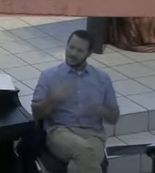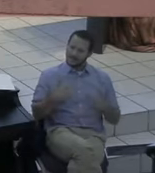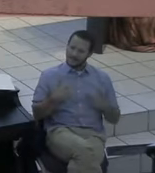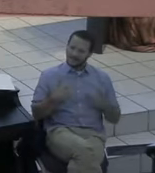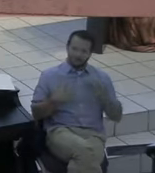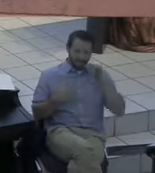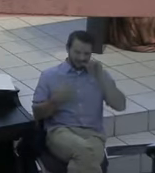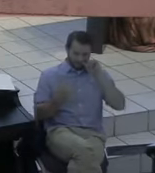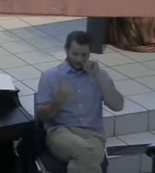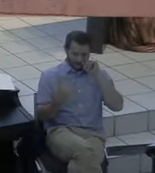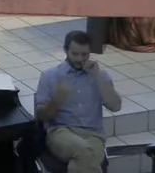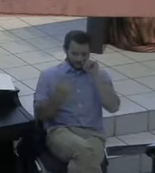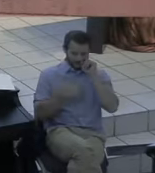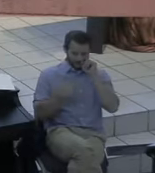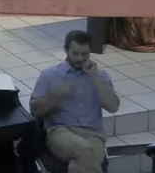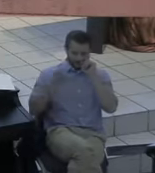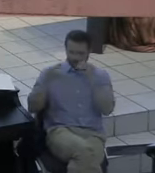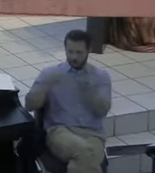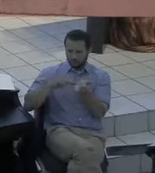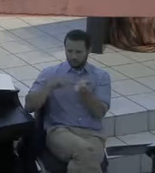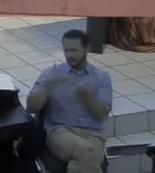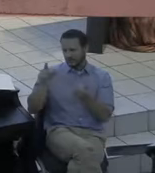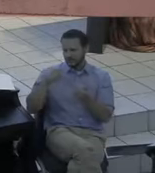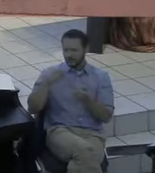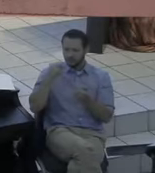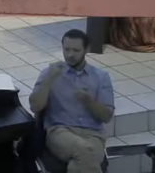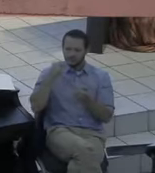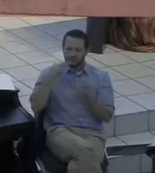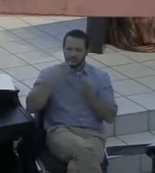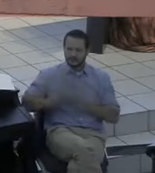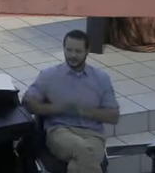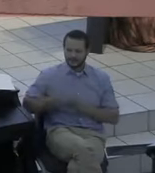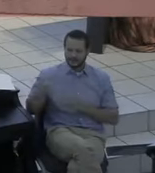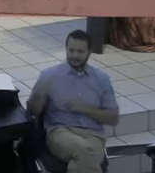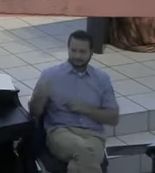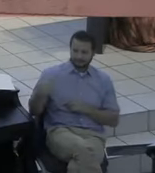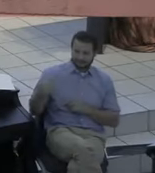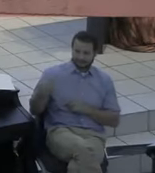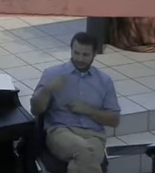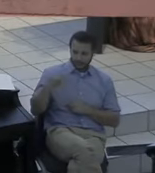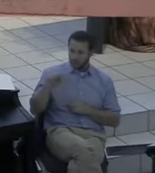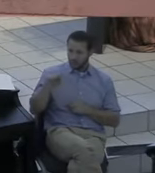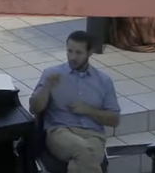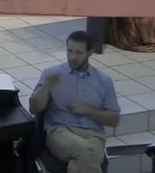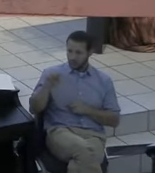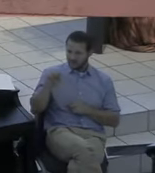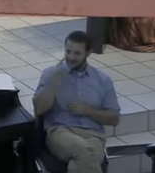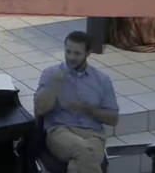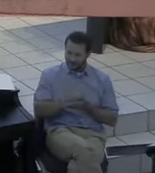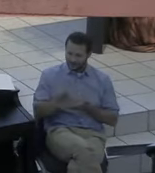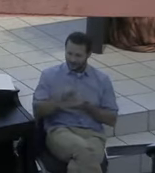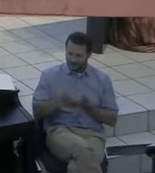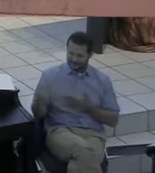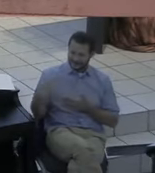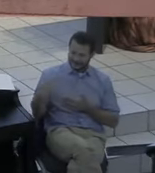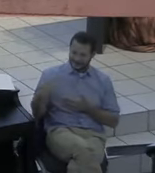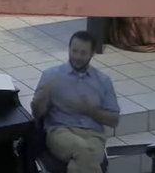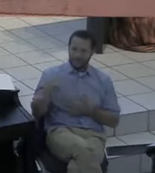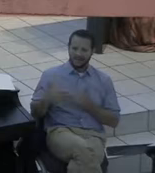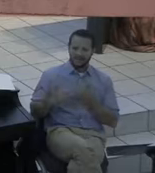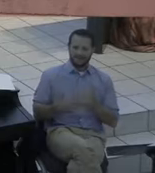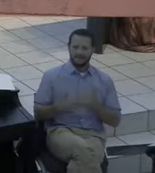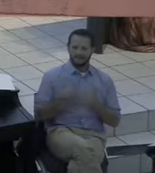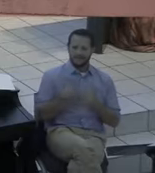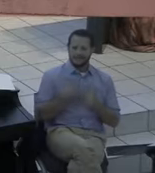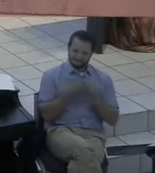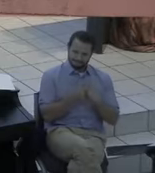member of my medical team who's a nutritionist who sends me notes every week to help me stay on track. I